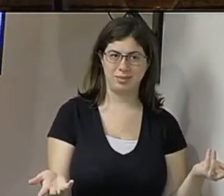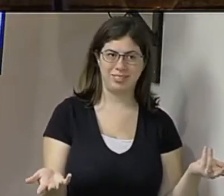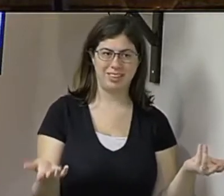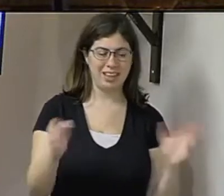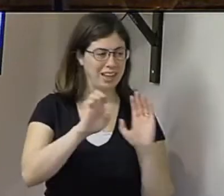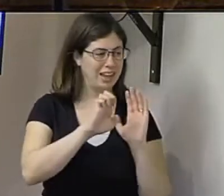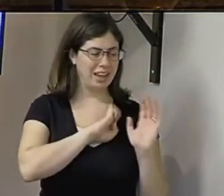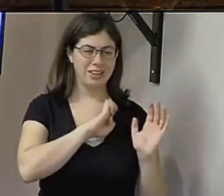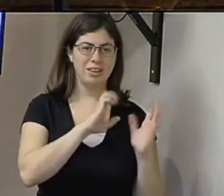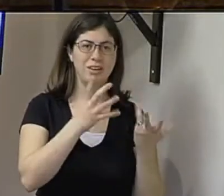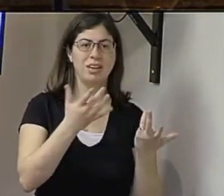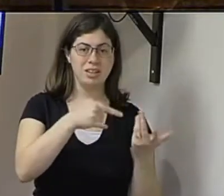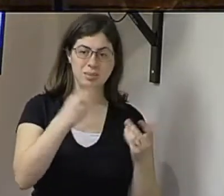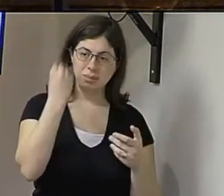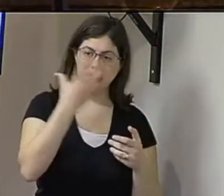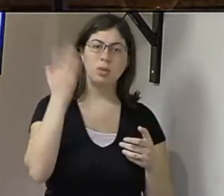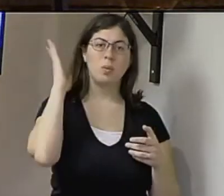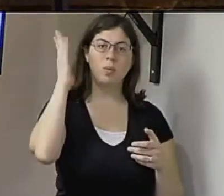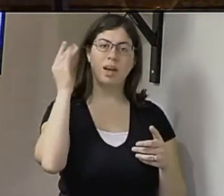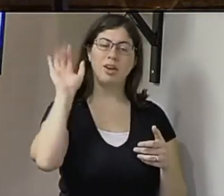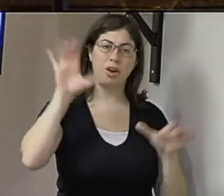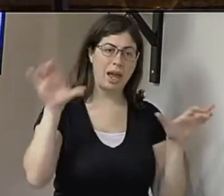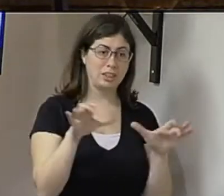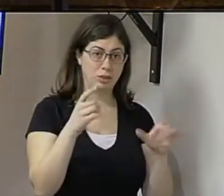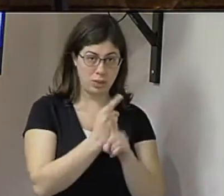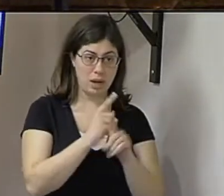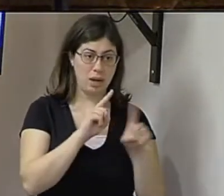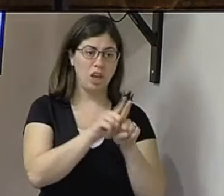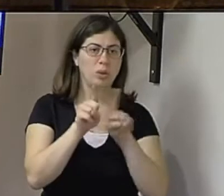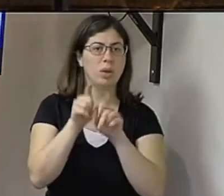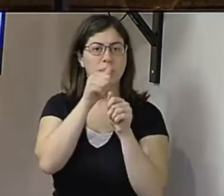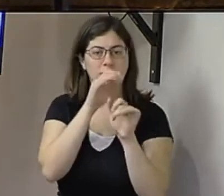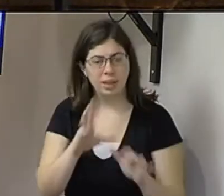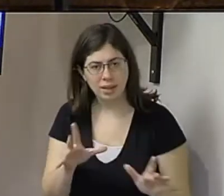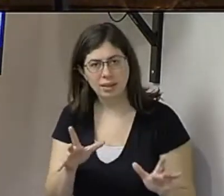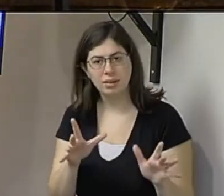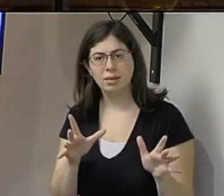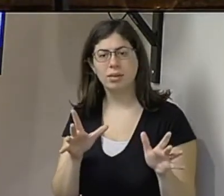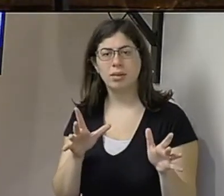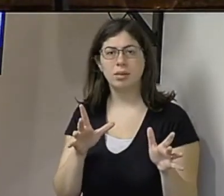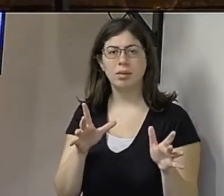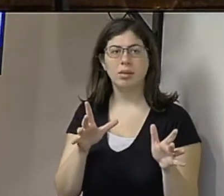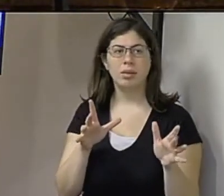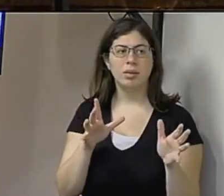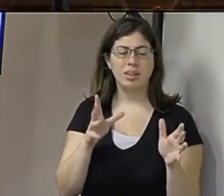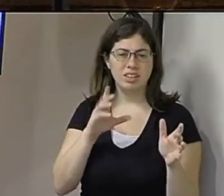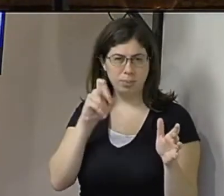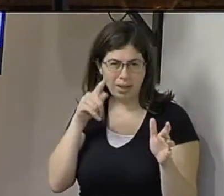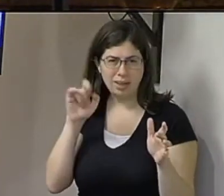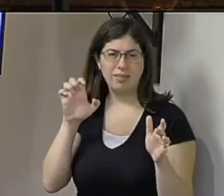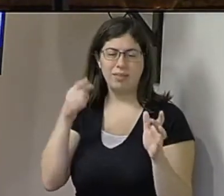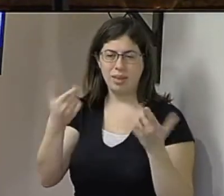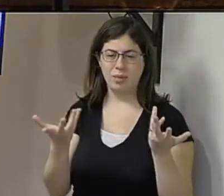Esther's being blessed because of her actions, right? But she's also being blessed in some ways in spite of them. Remember,